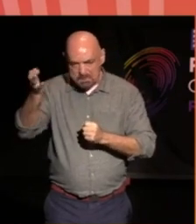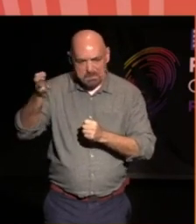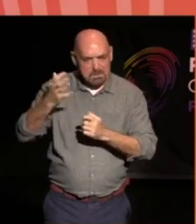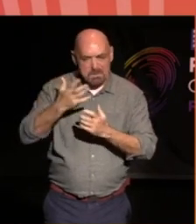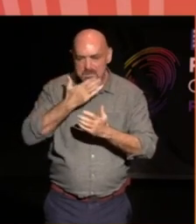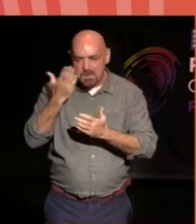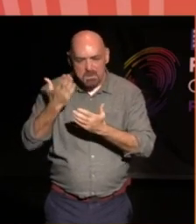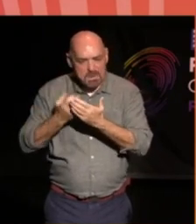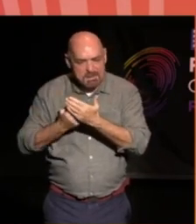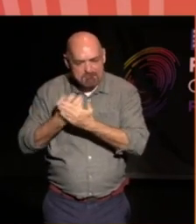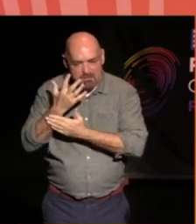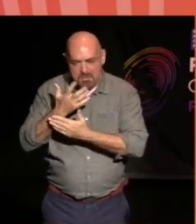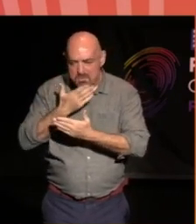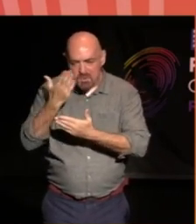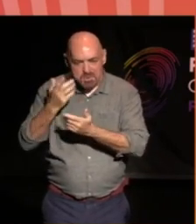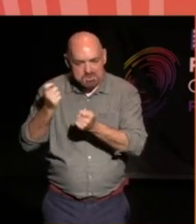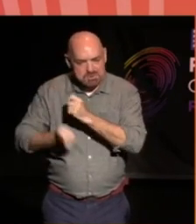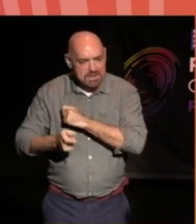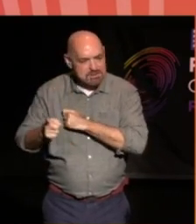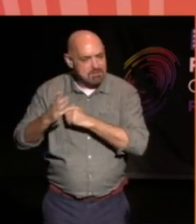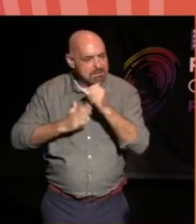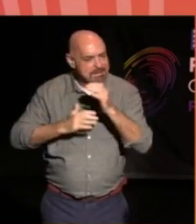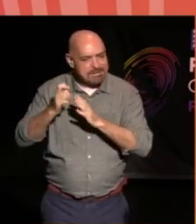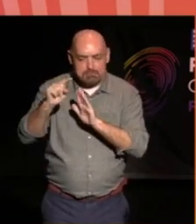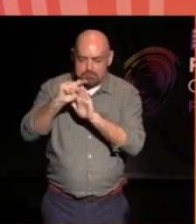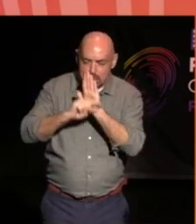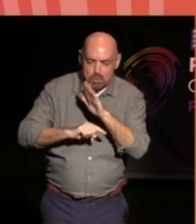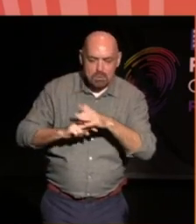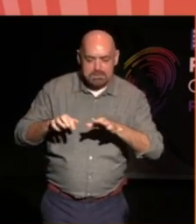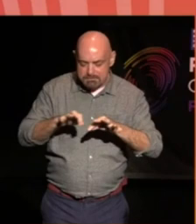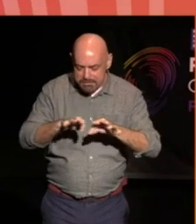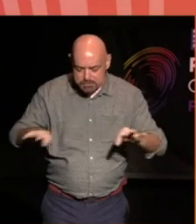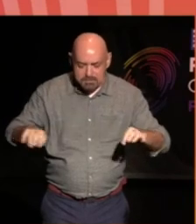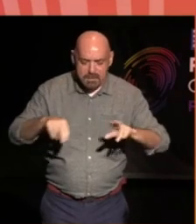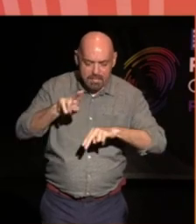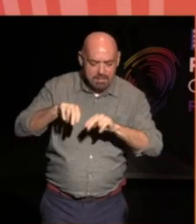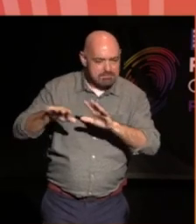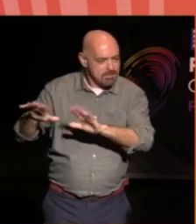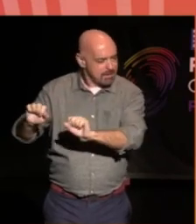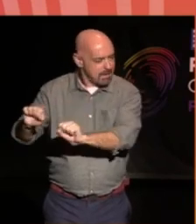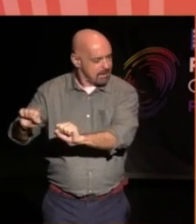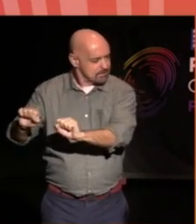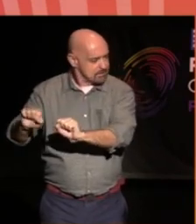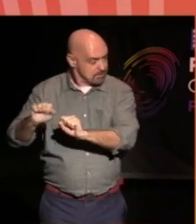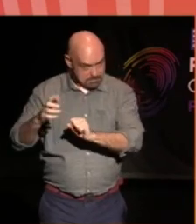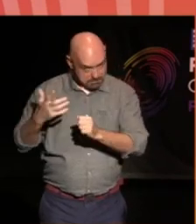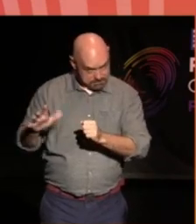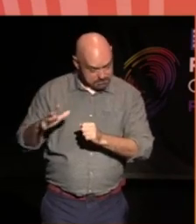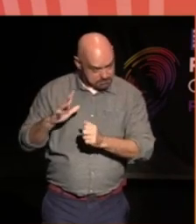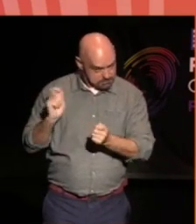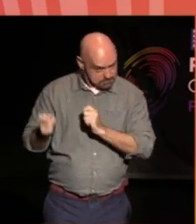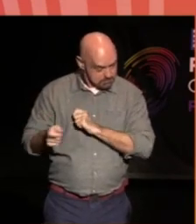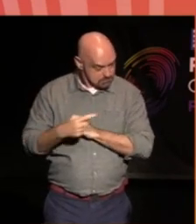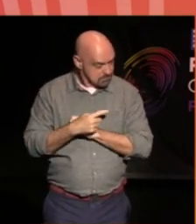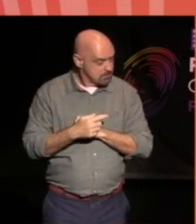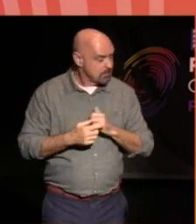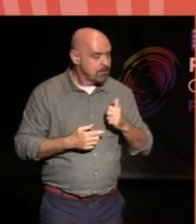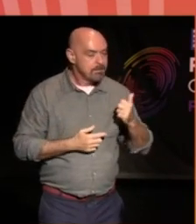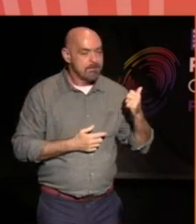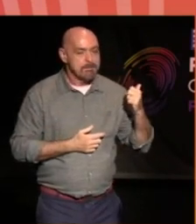unevolving sort of system that the building regulations and the building industry is set in. Yeah.